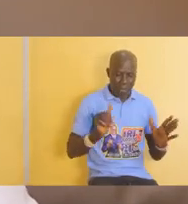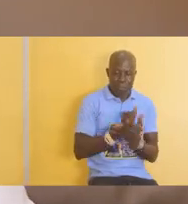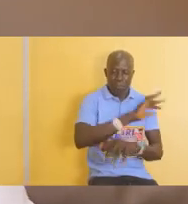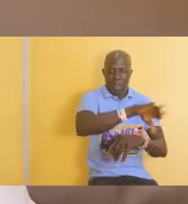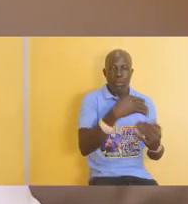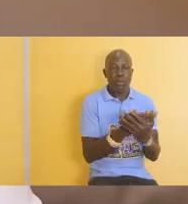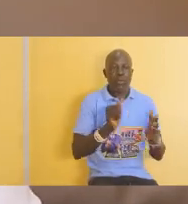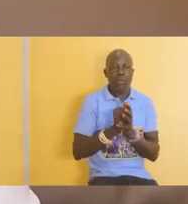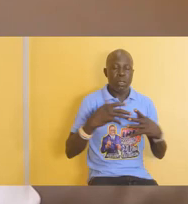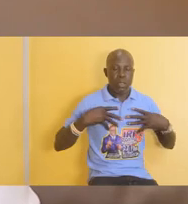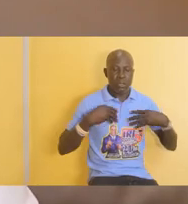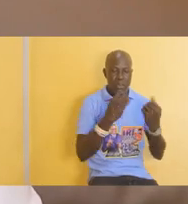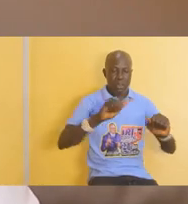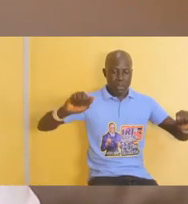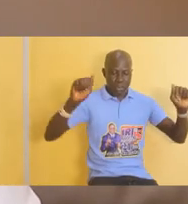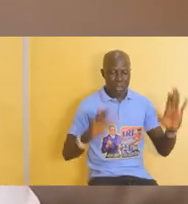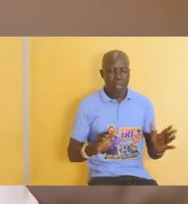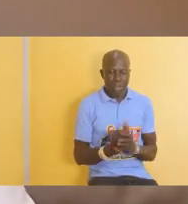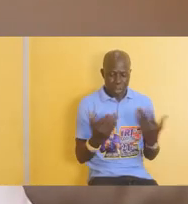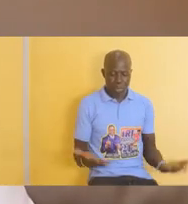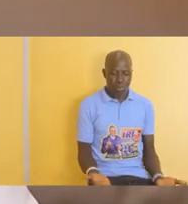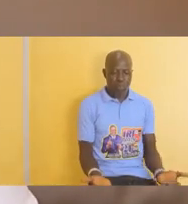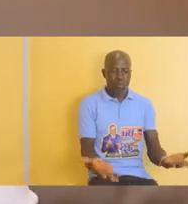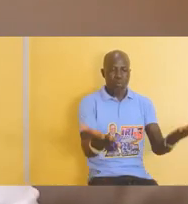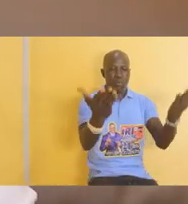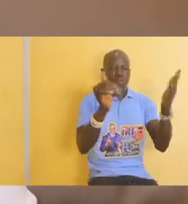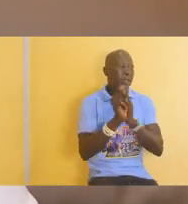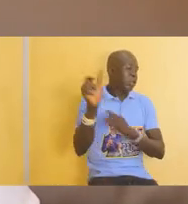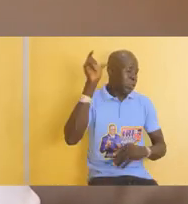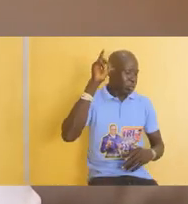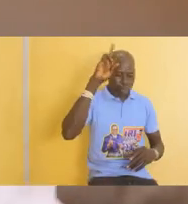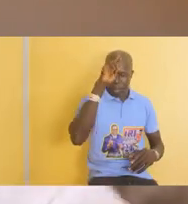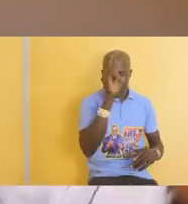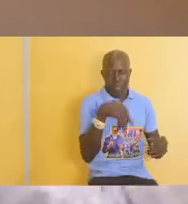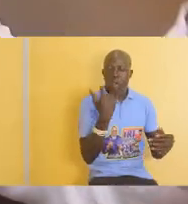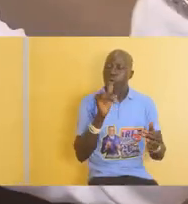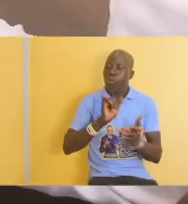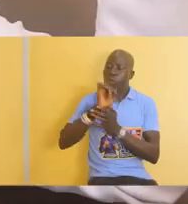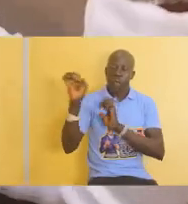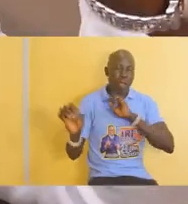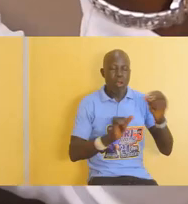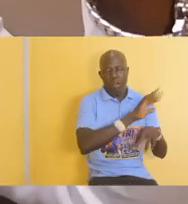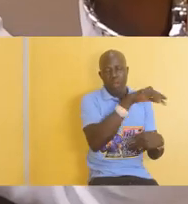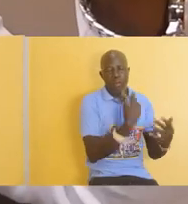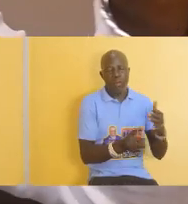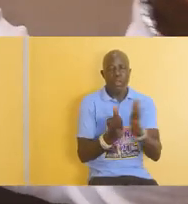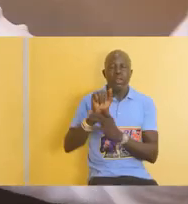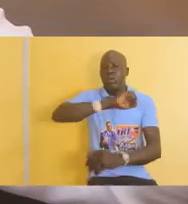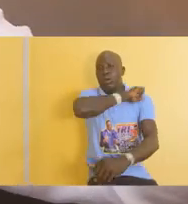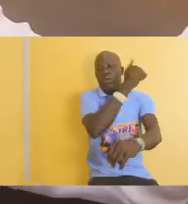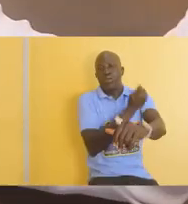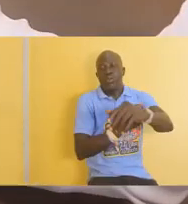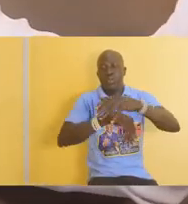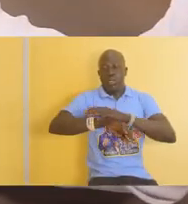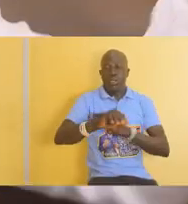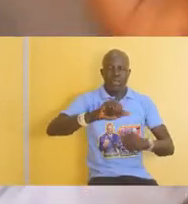side. Anointing all sides. Ororo, am I going to talk it? In elevate. I promise, sir. Listen to me. Gbogbo asem be ninu ororo. I have authority to judge